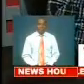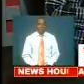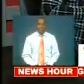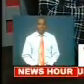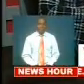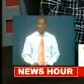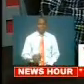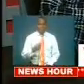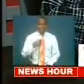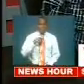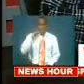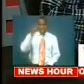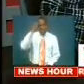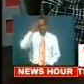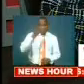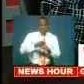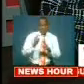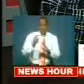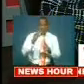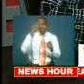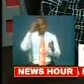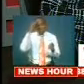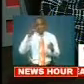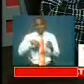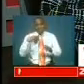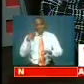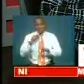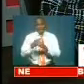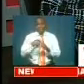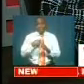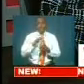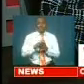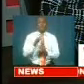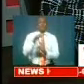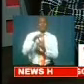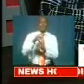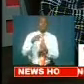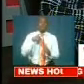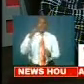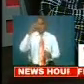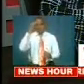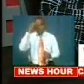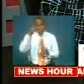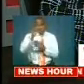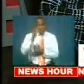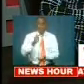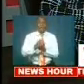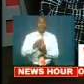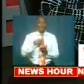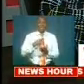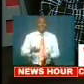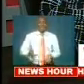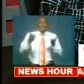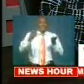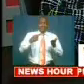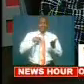24. I know where I come from, and I know how hard it has been to get here, and I'm not going to take it for granted at all. Wow. God has brought me this far, and all